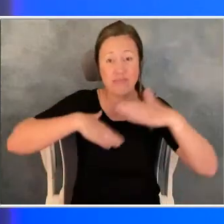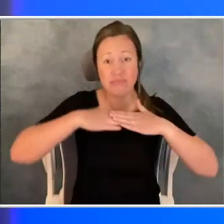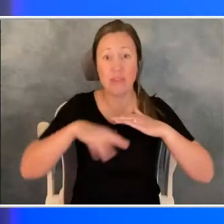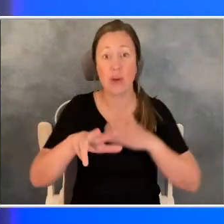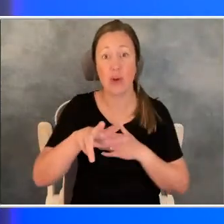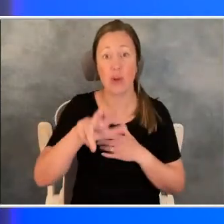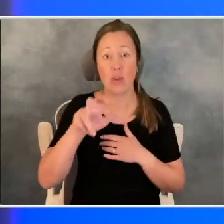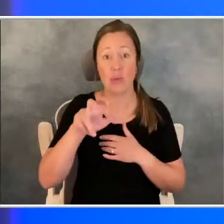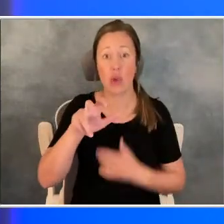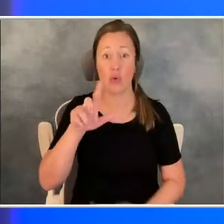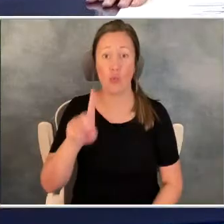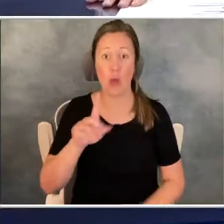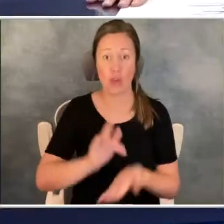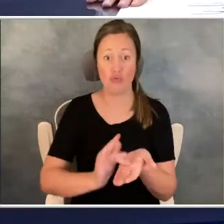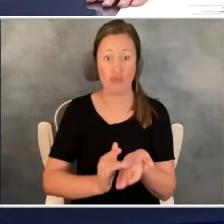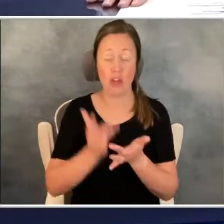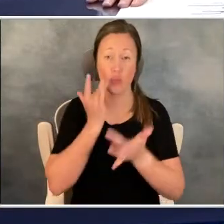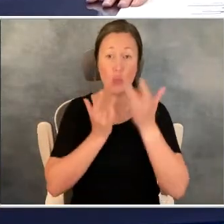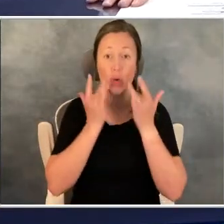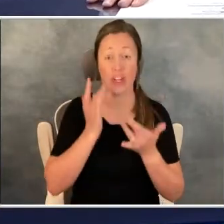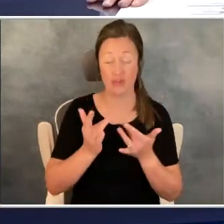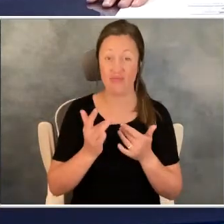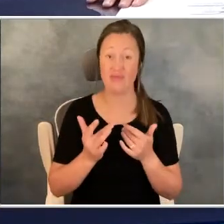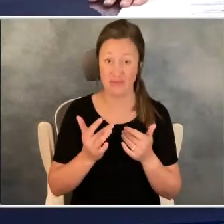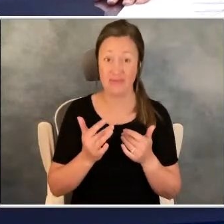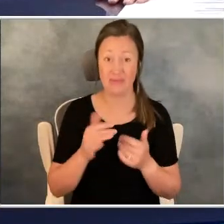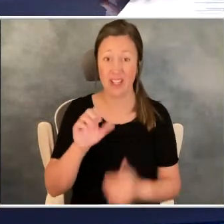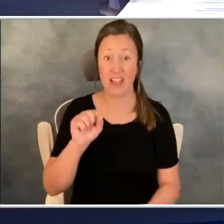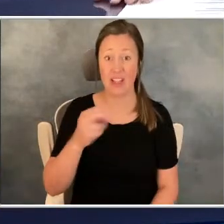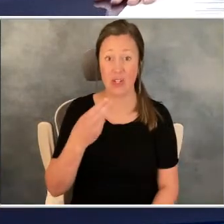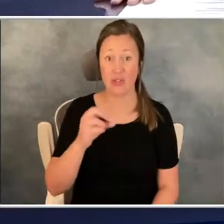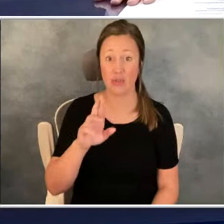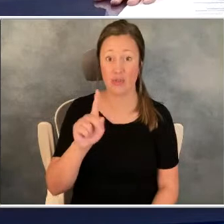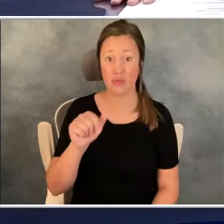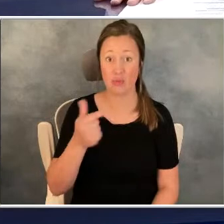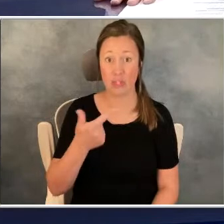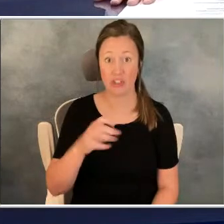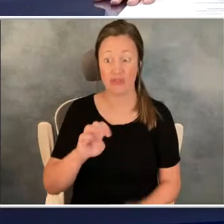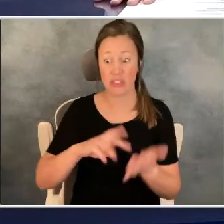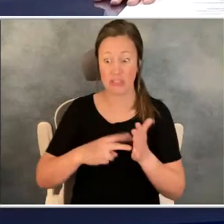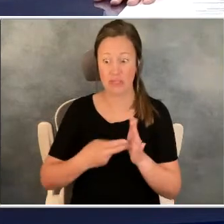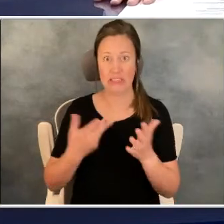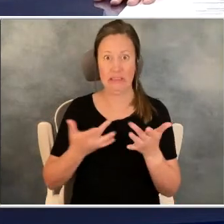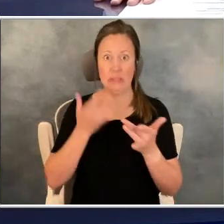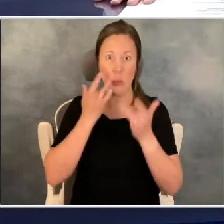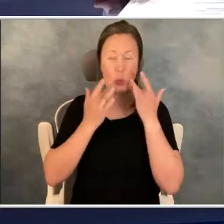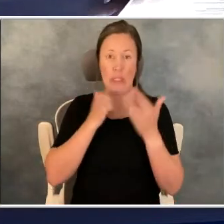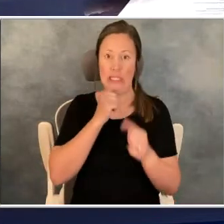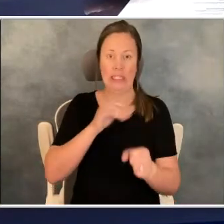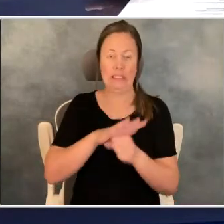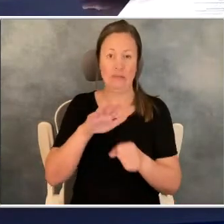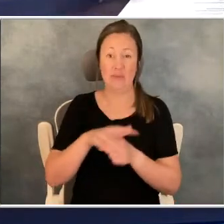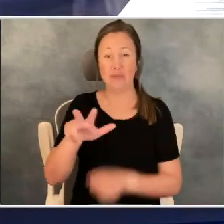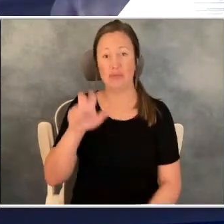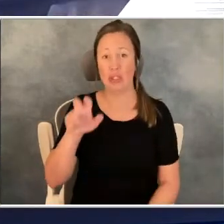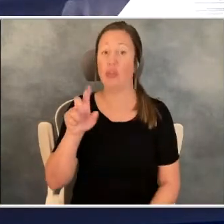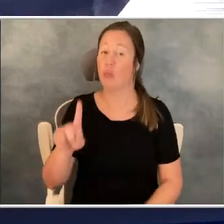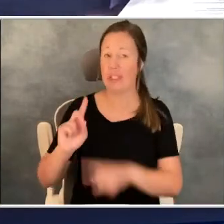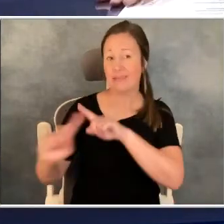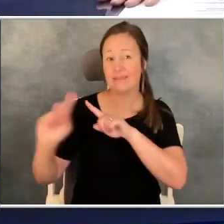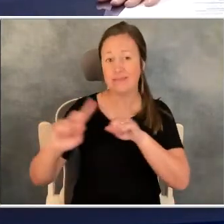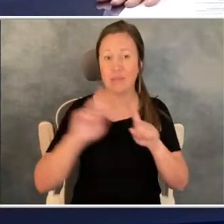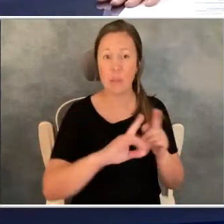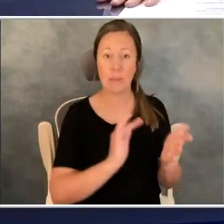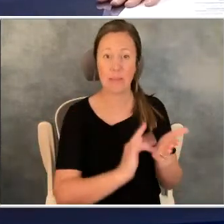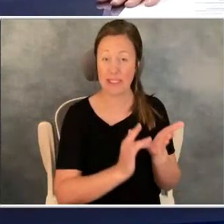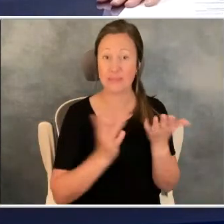shortage. That's a lot of drugs that are on shortage, and hopefully we're not seeing patients have struggled because of that. And again, we know that, and Dr.